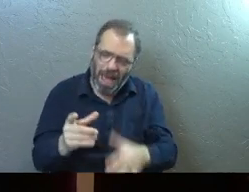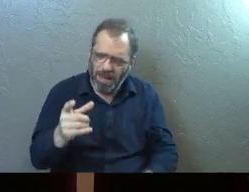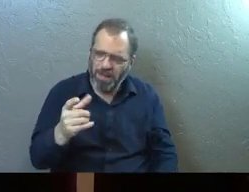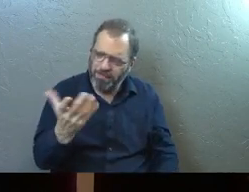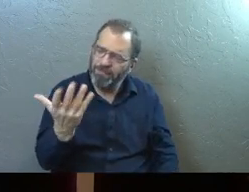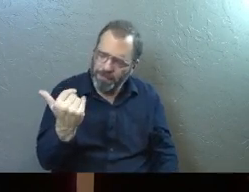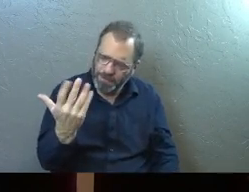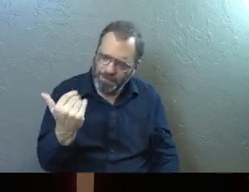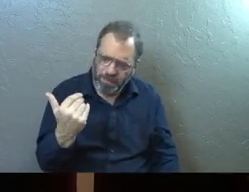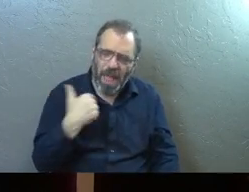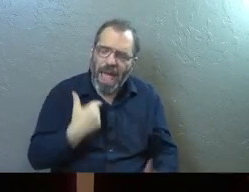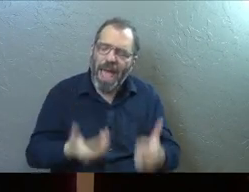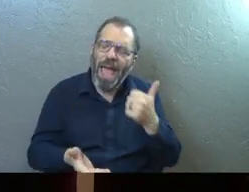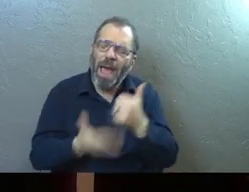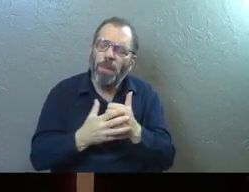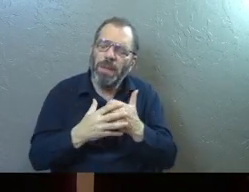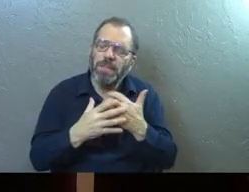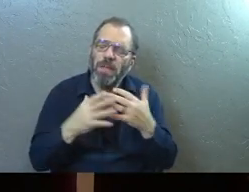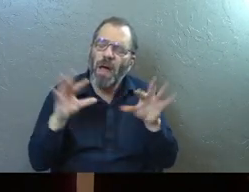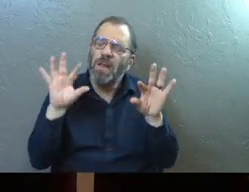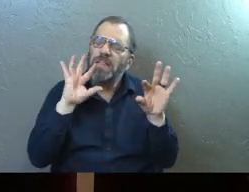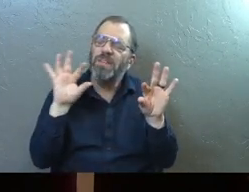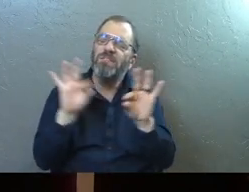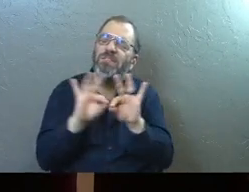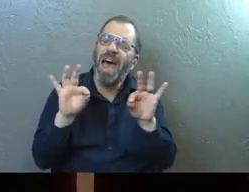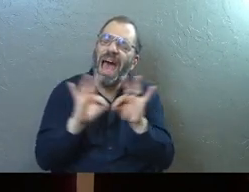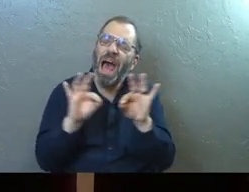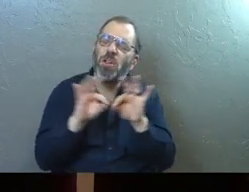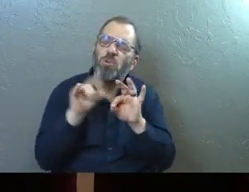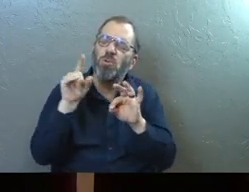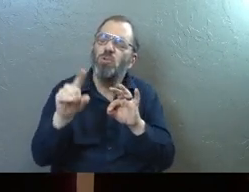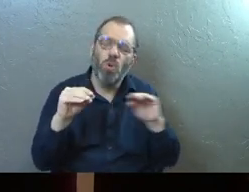me. God, help us to value you